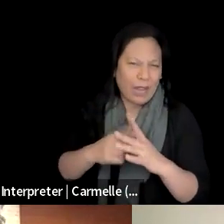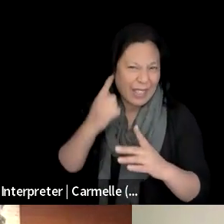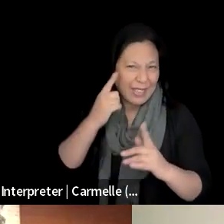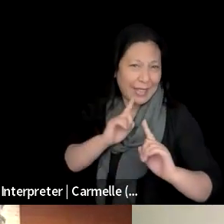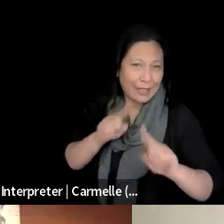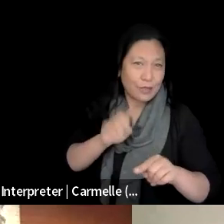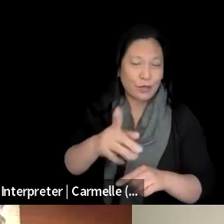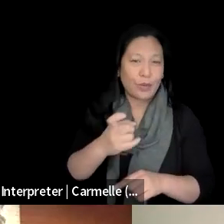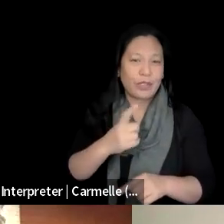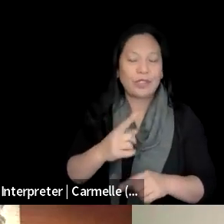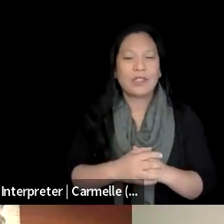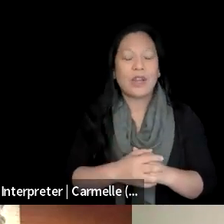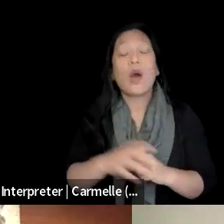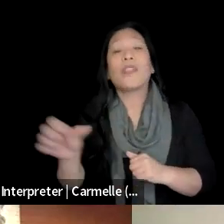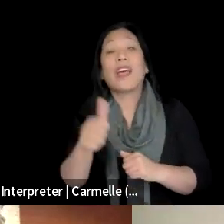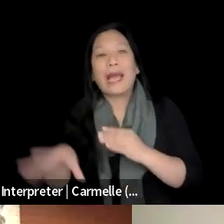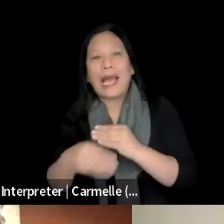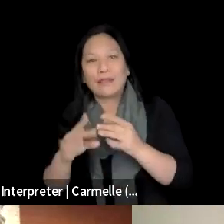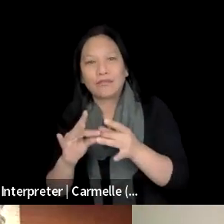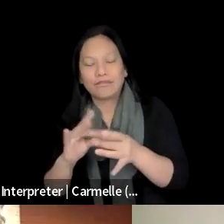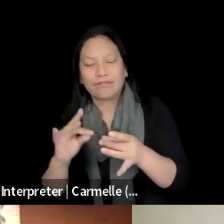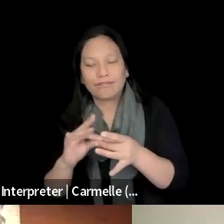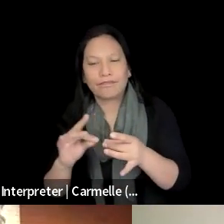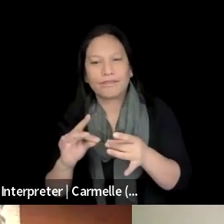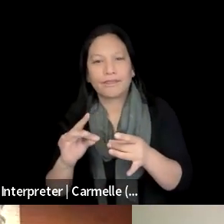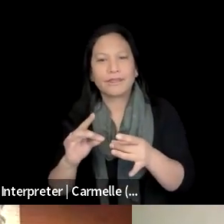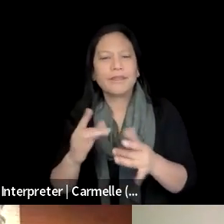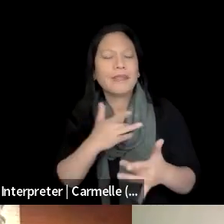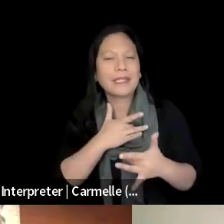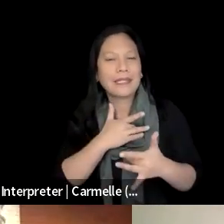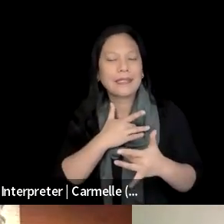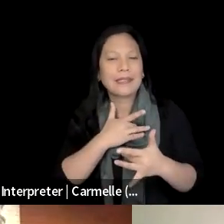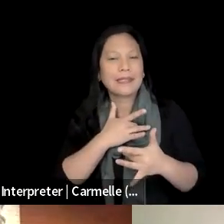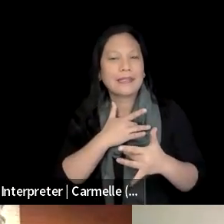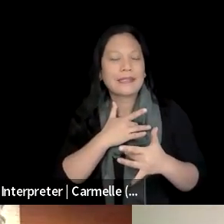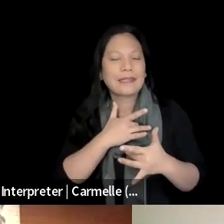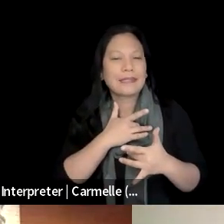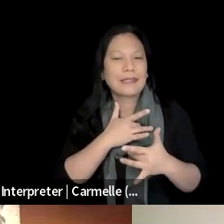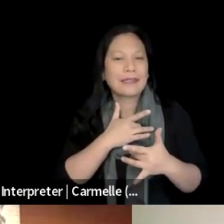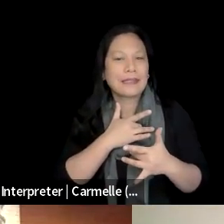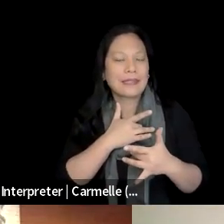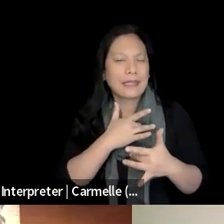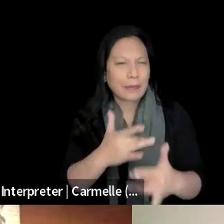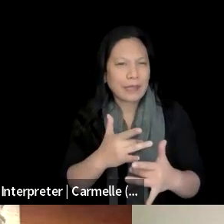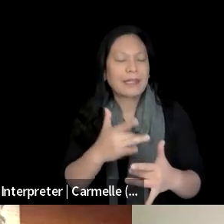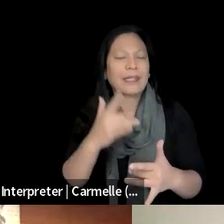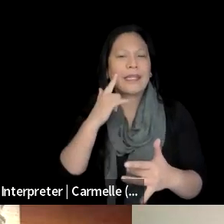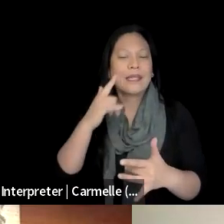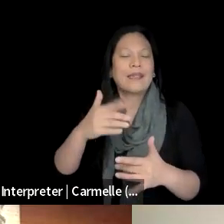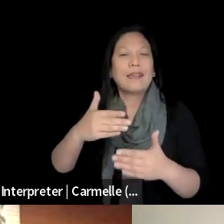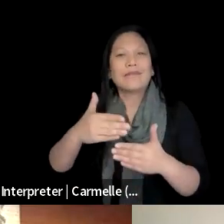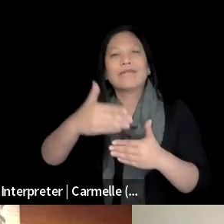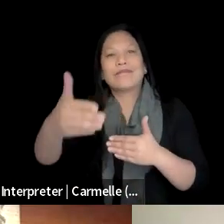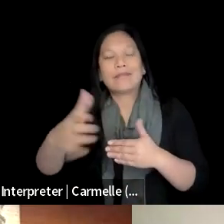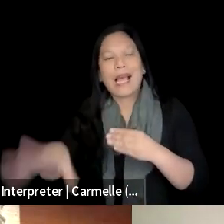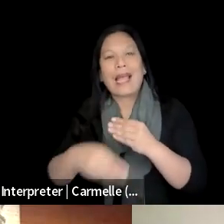your question. The other thing I might also say is I often also try to carve out at least 30 minutes to do another working agreement with